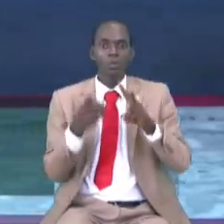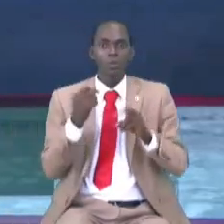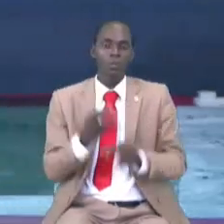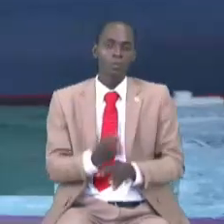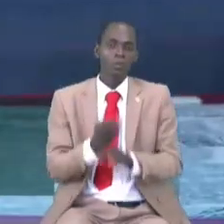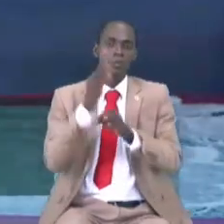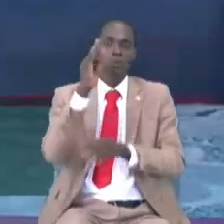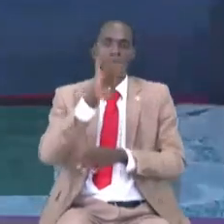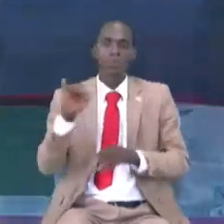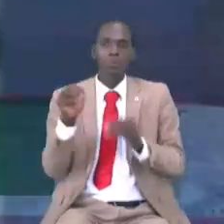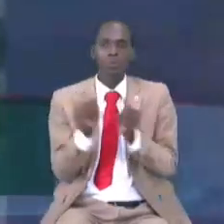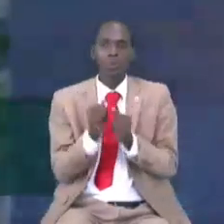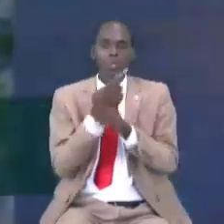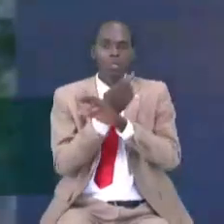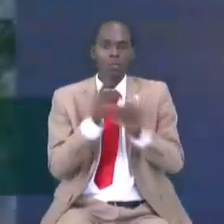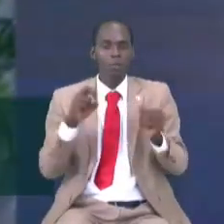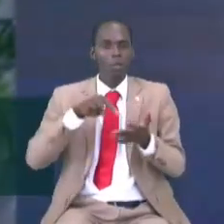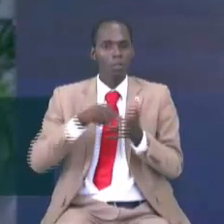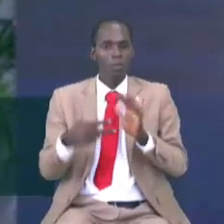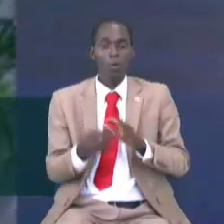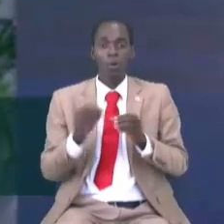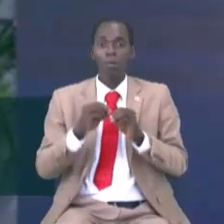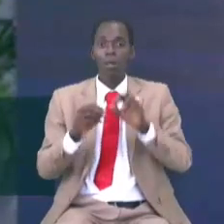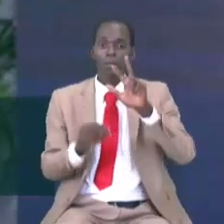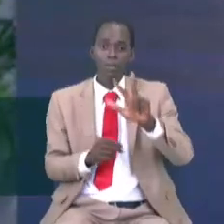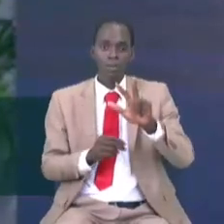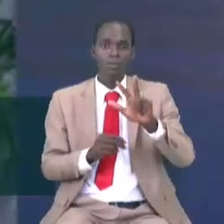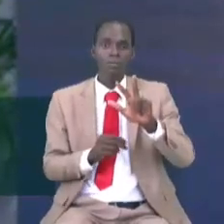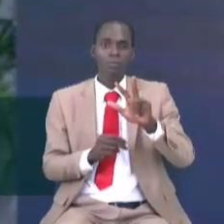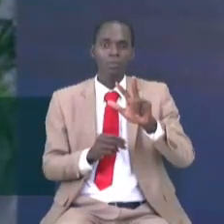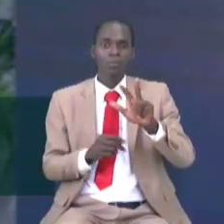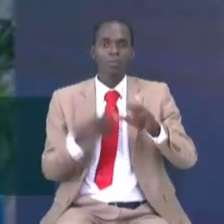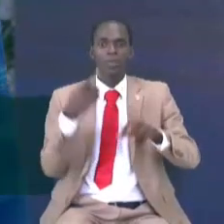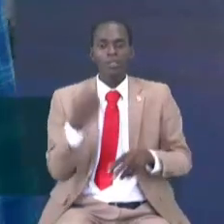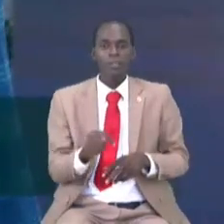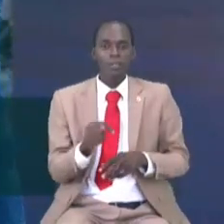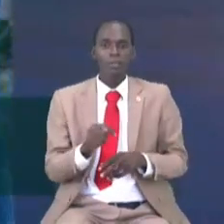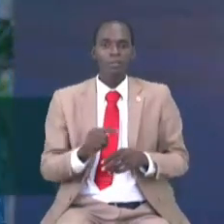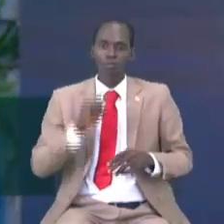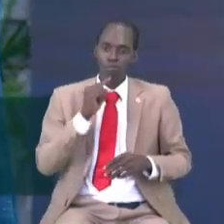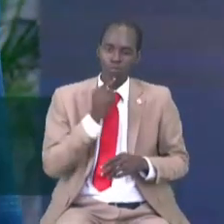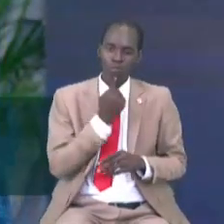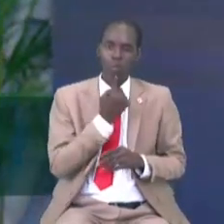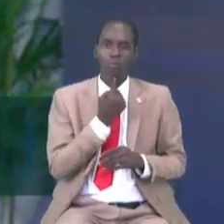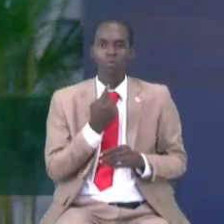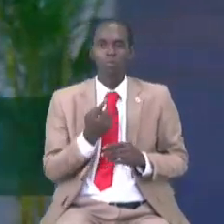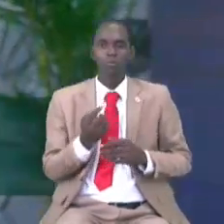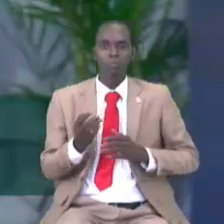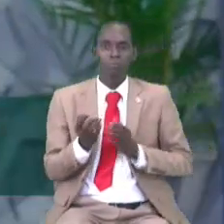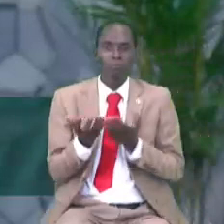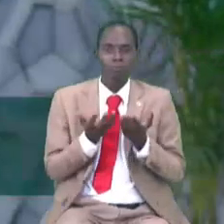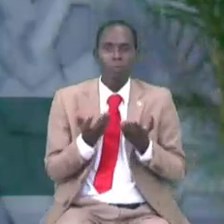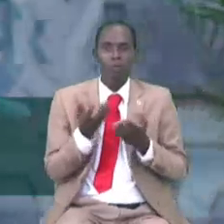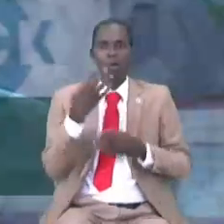the fervent passion of righteous preachers. Look at number one here. Number one,